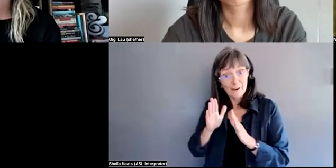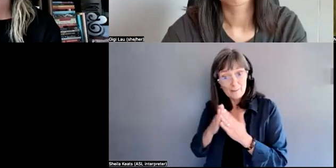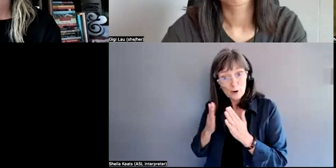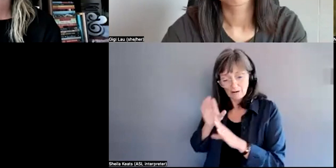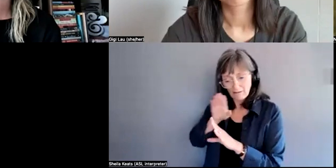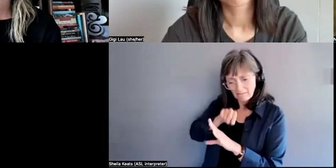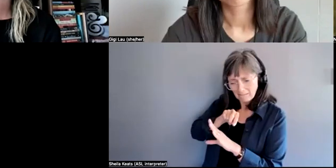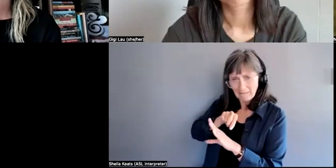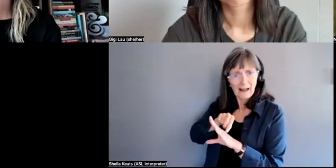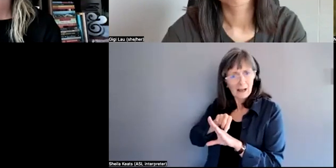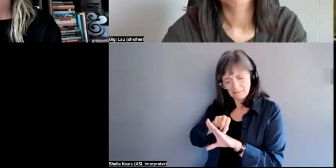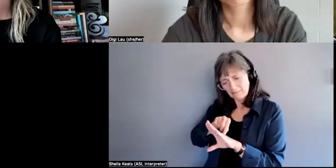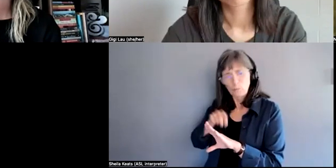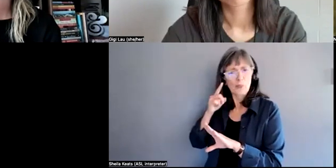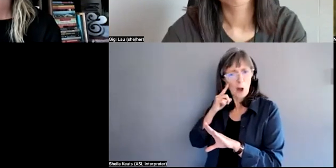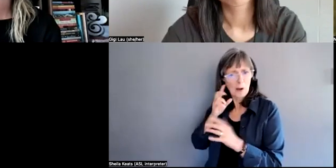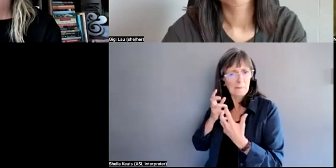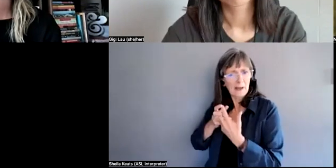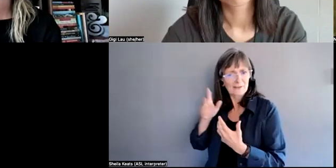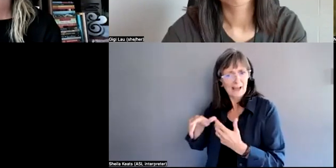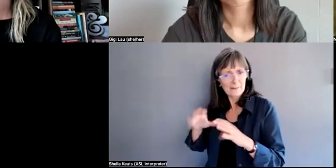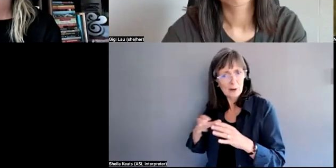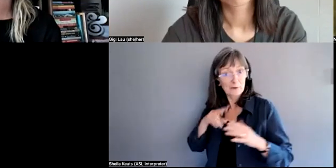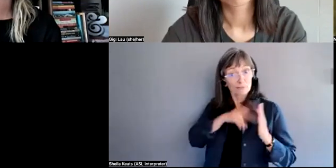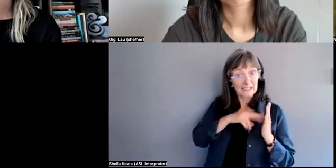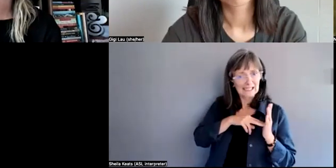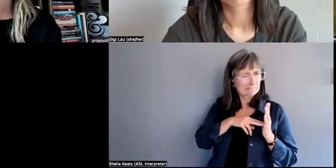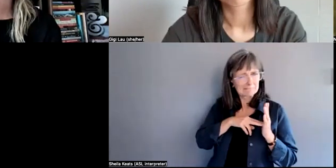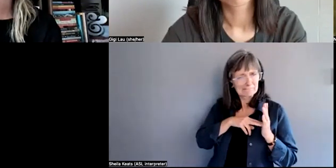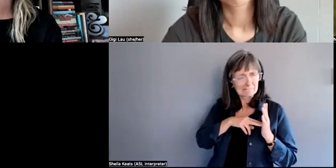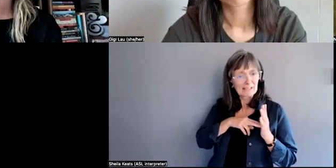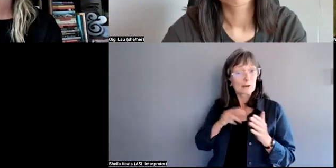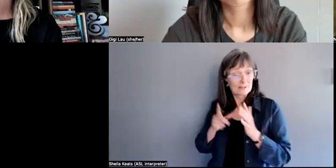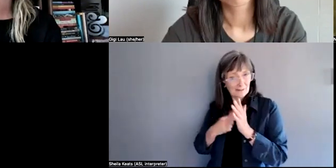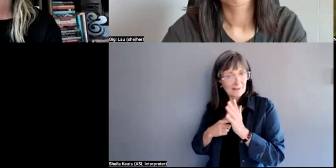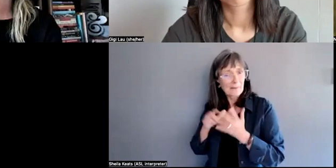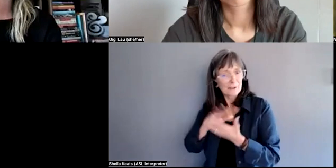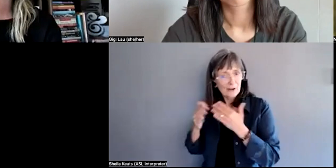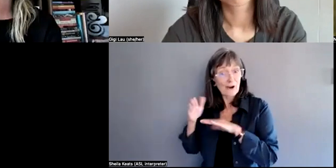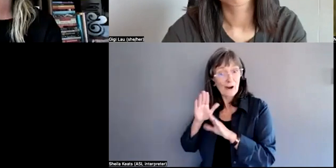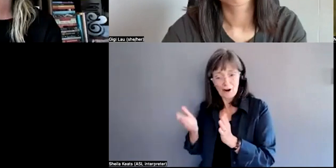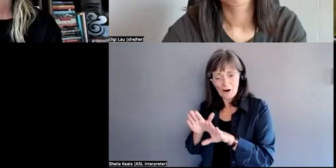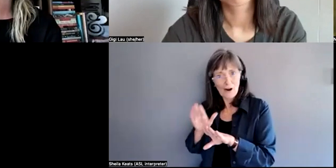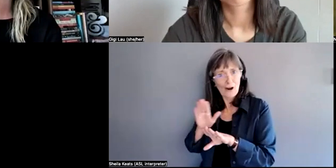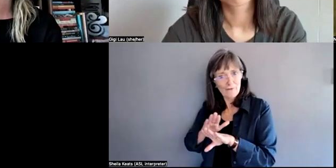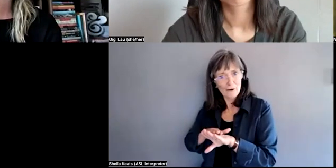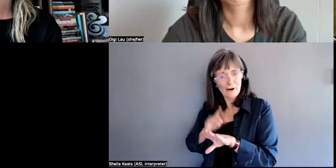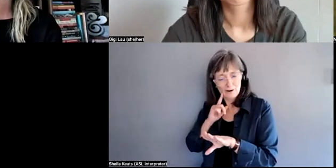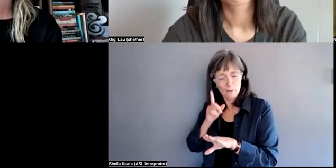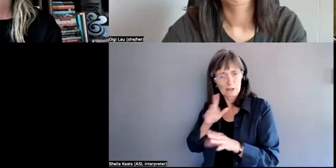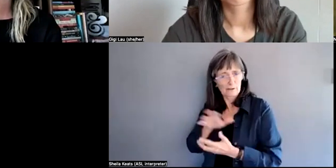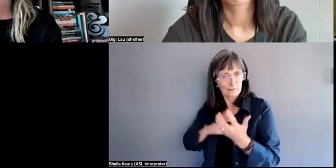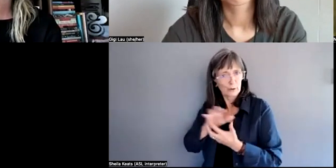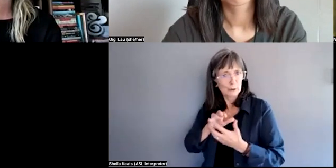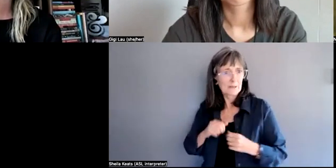genre conventions. I'm interested because I did want to segue into talking about genre. So thank you for making my job very,